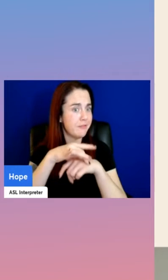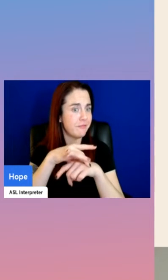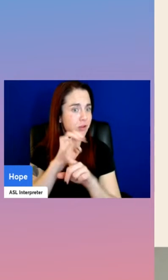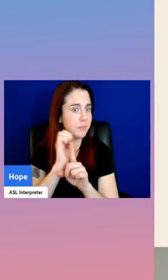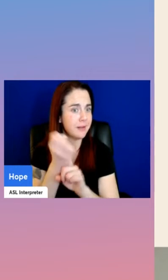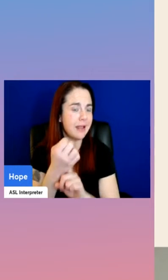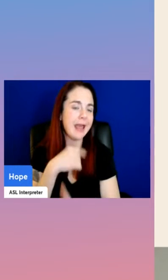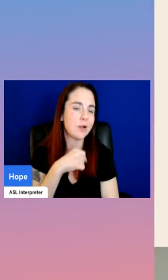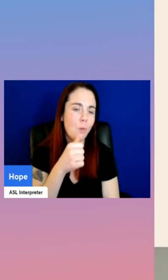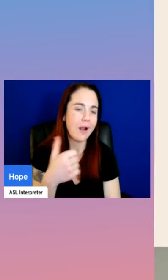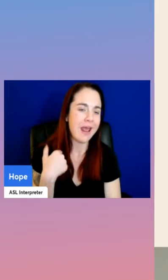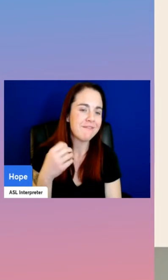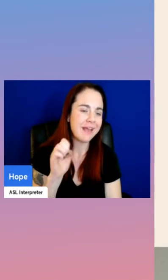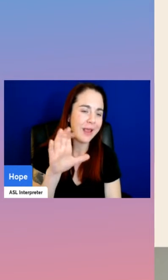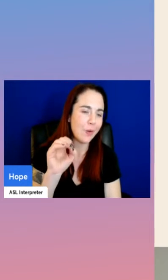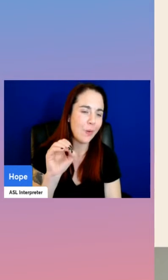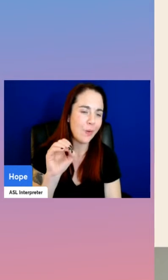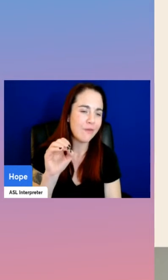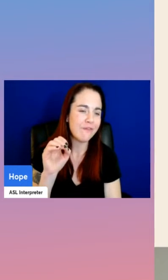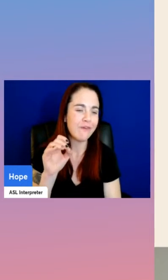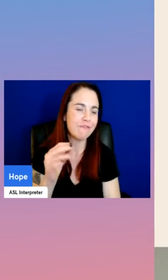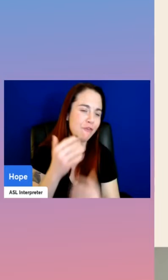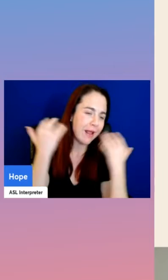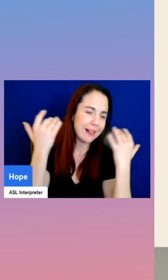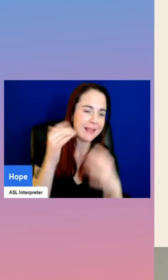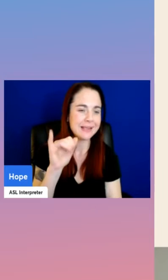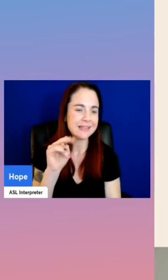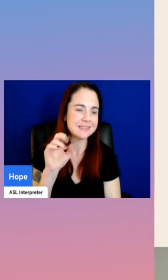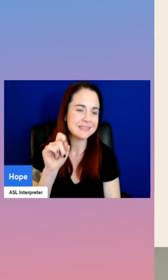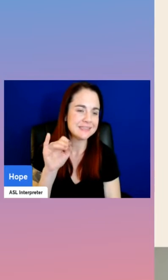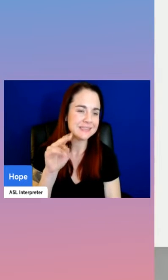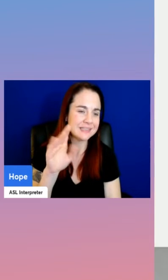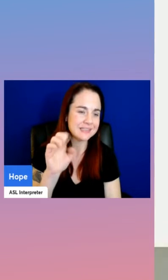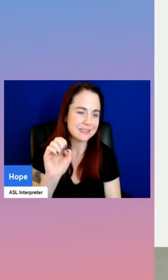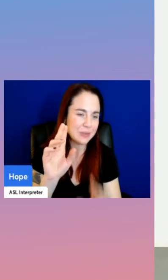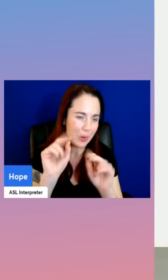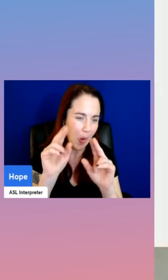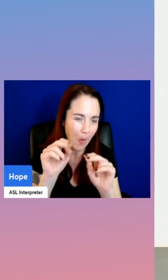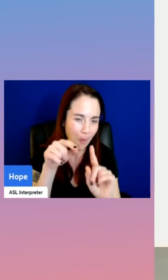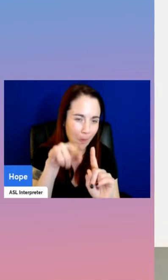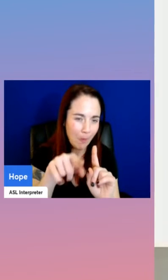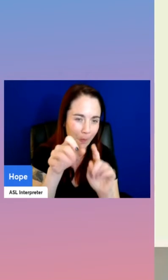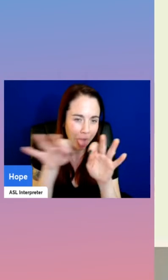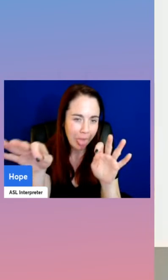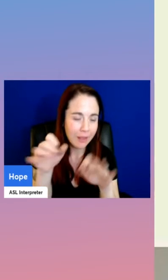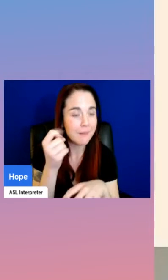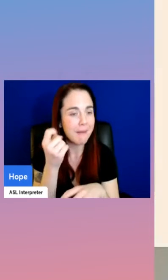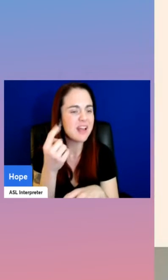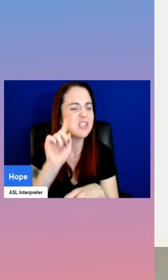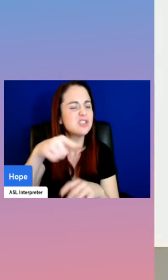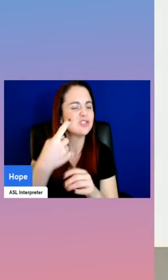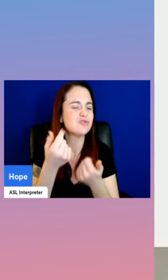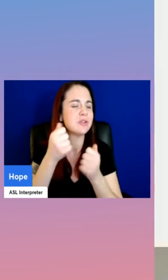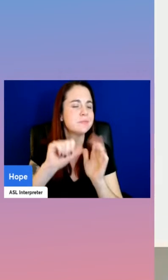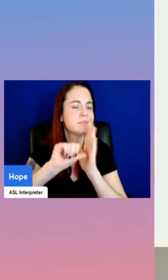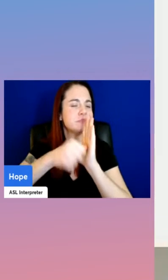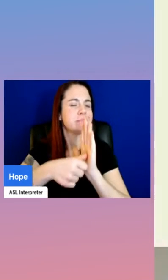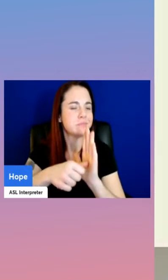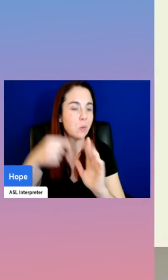called eco-friendly instance, but this is pretty much just to highlight what we really want to get out of it, really.